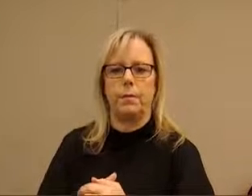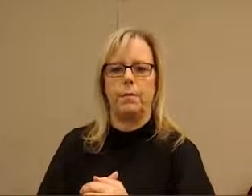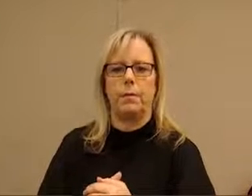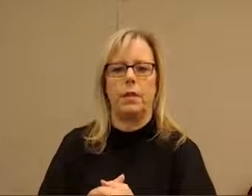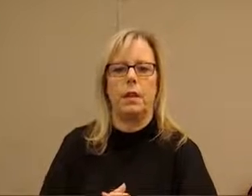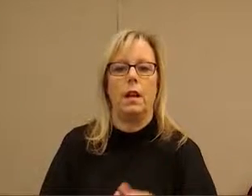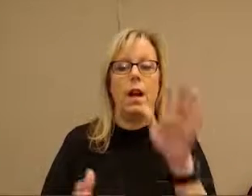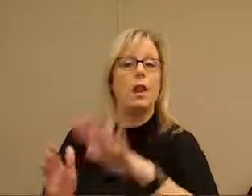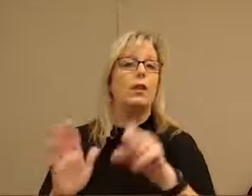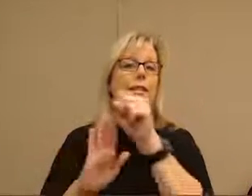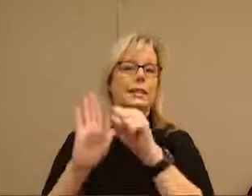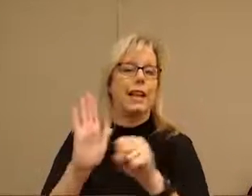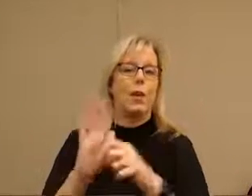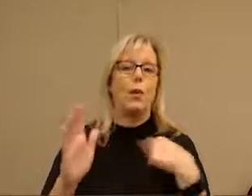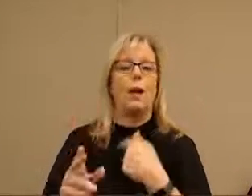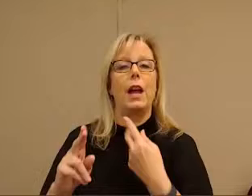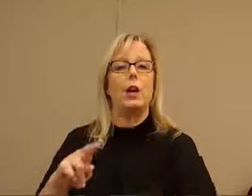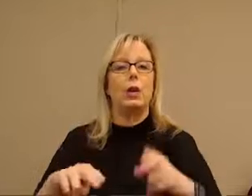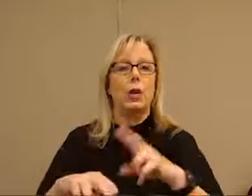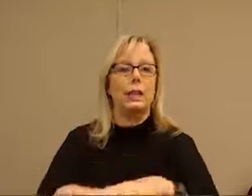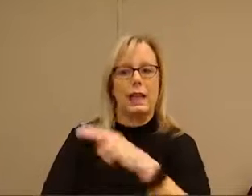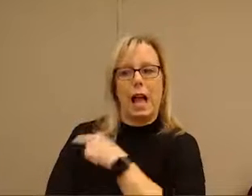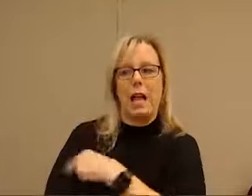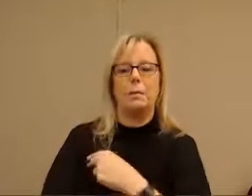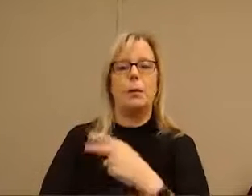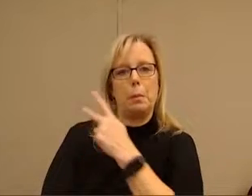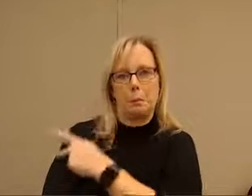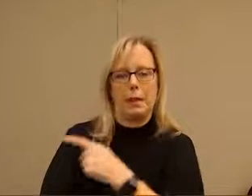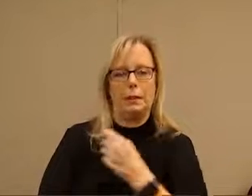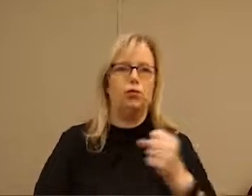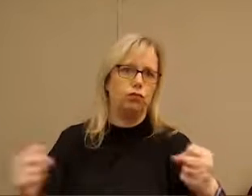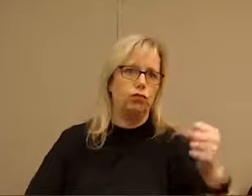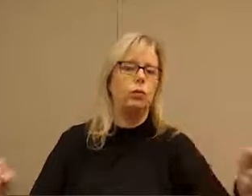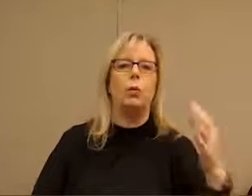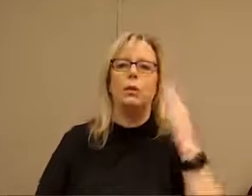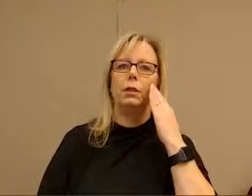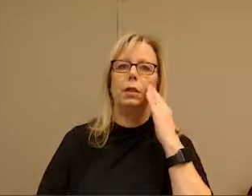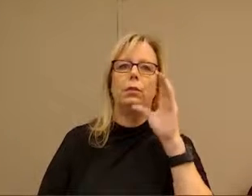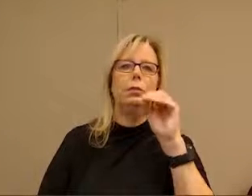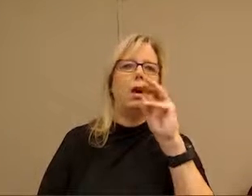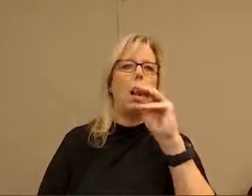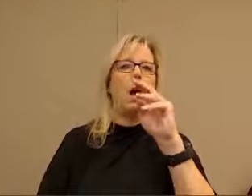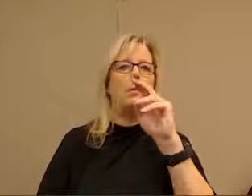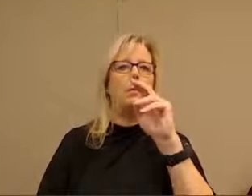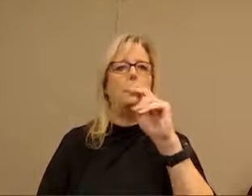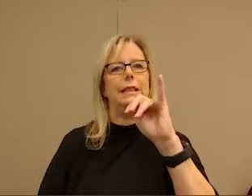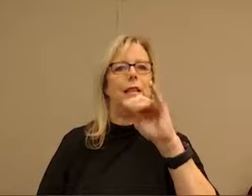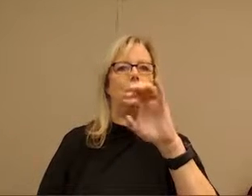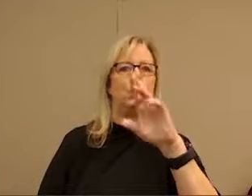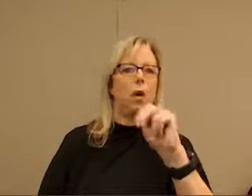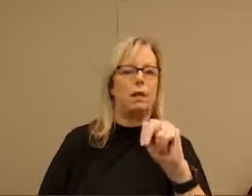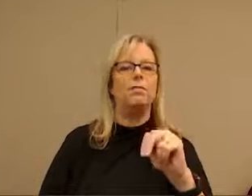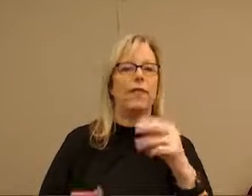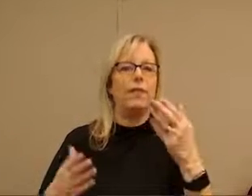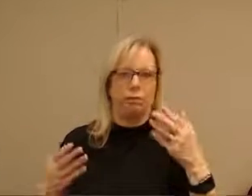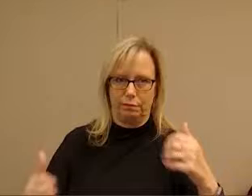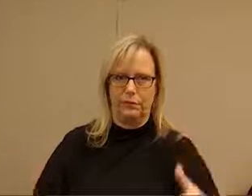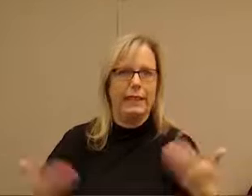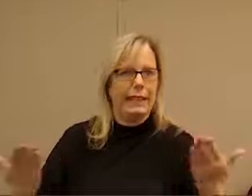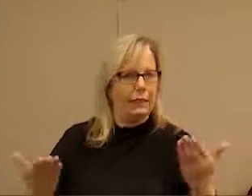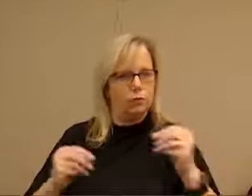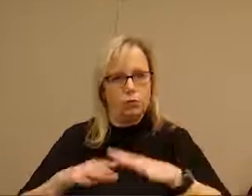So statewide, we've seen an increase overall in hospitalization. We know that Omicron is out there. We also know that a lot of the hospitals have